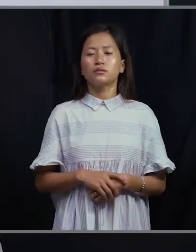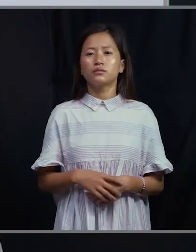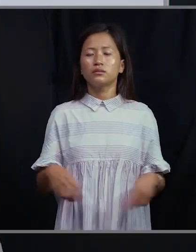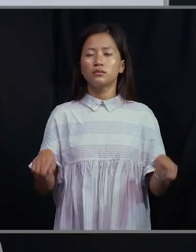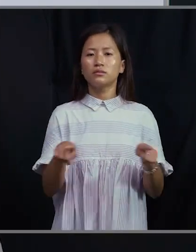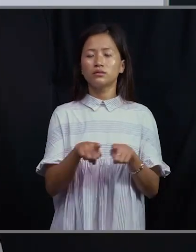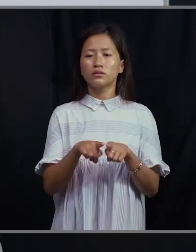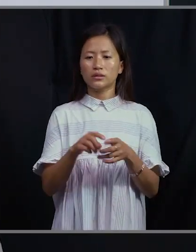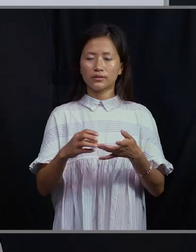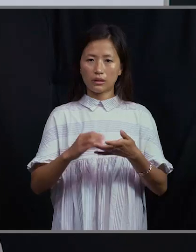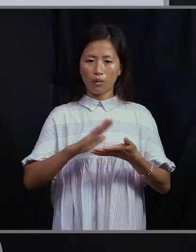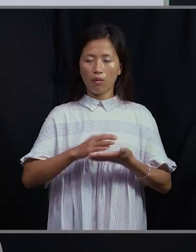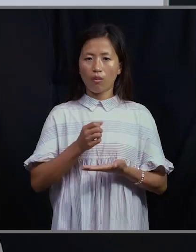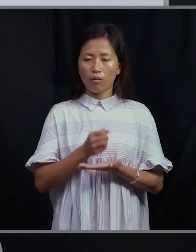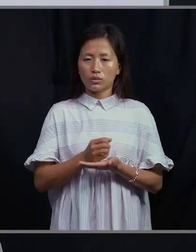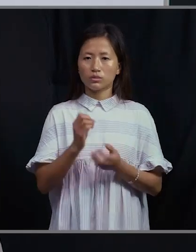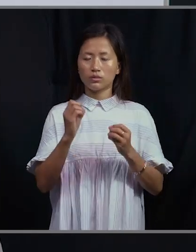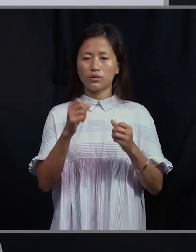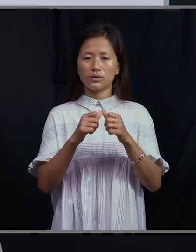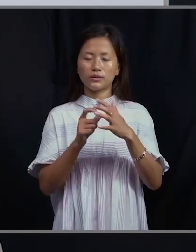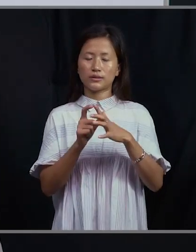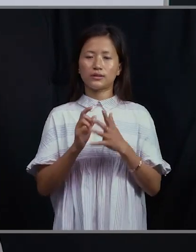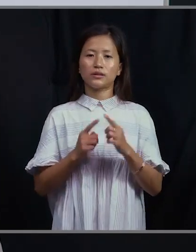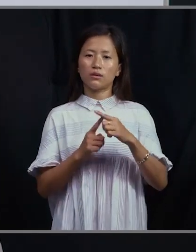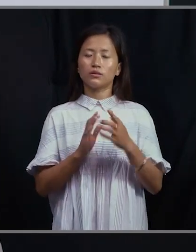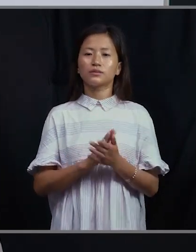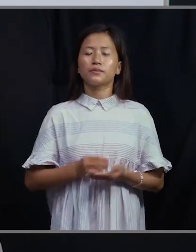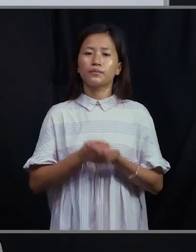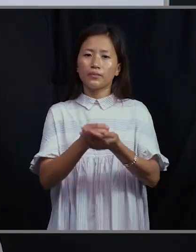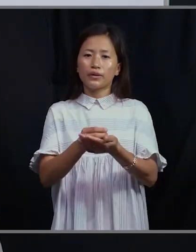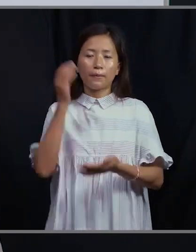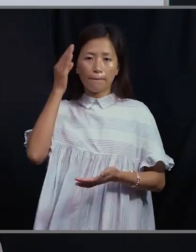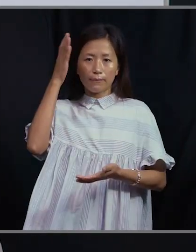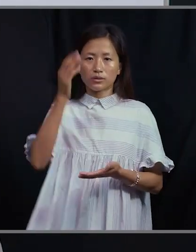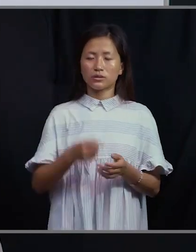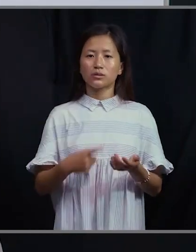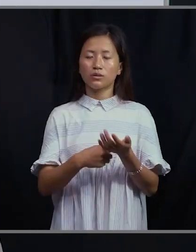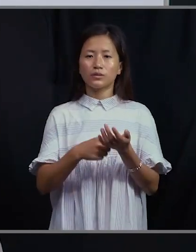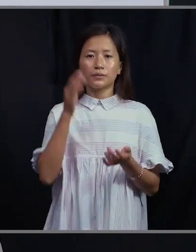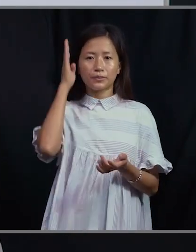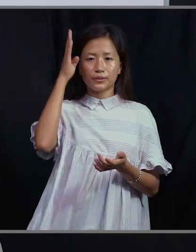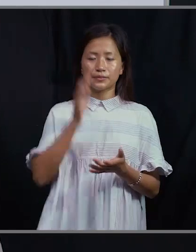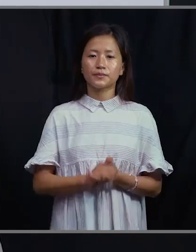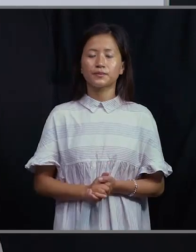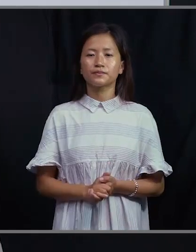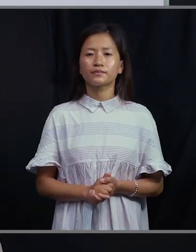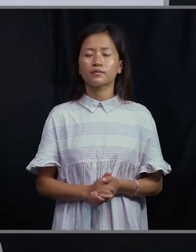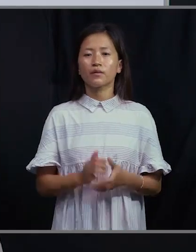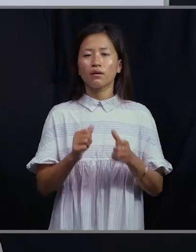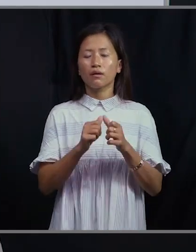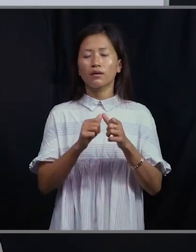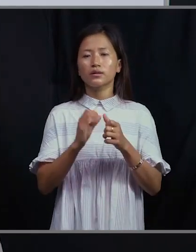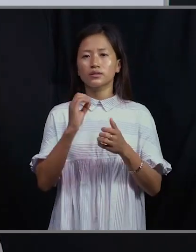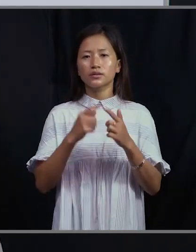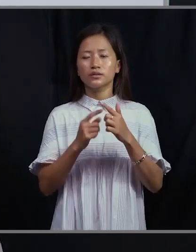the solemnization is taken by the priest or the pastor. Now, what happened is that, okay, the actual